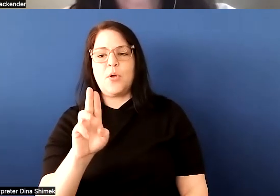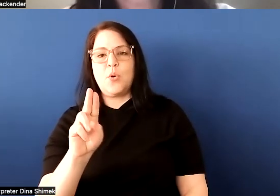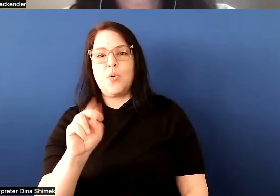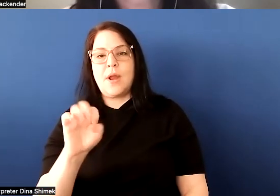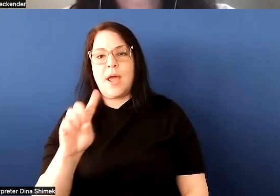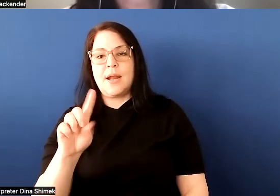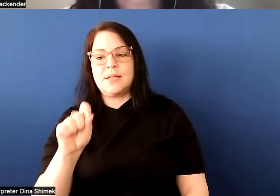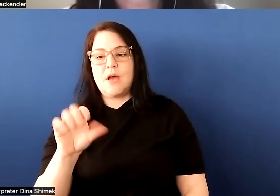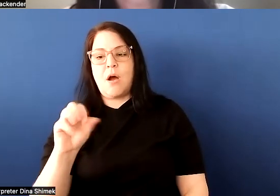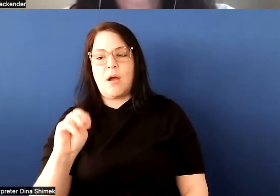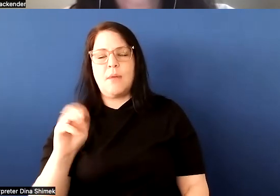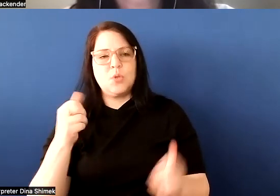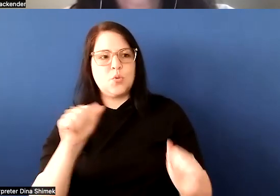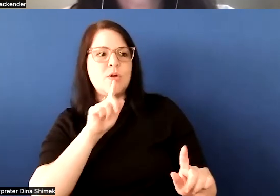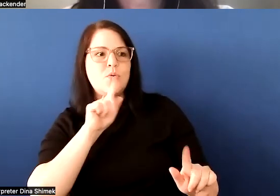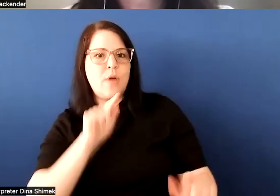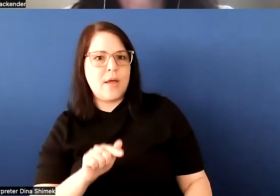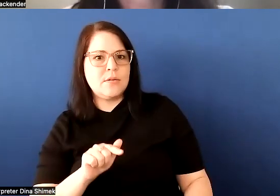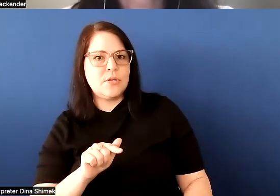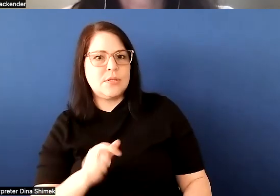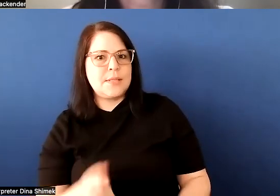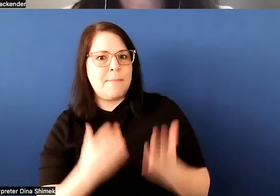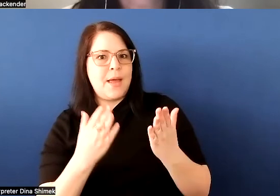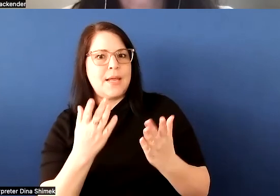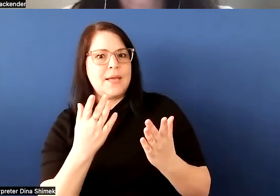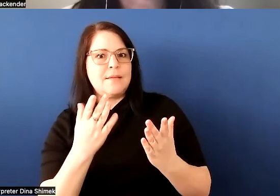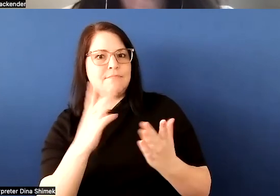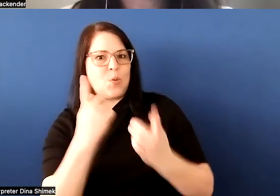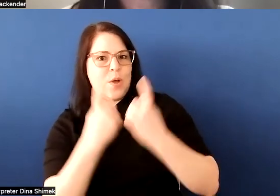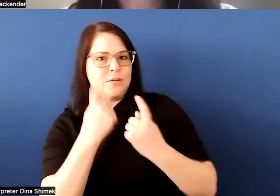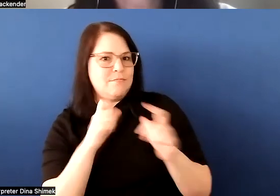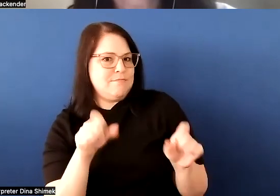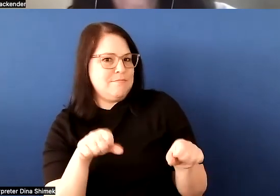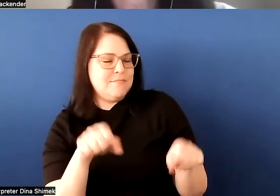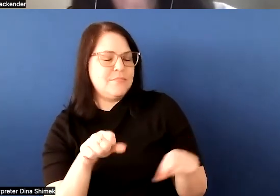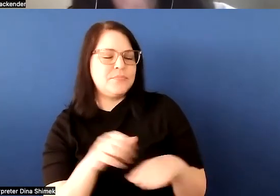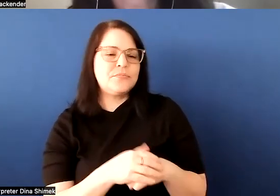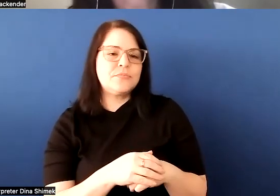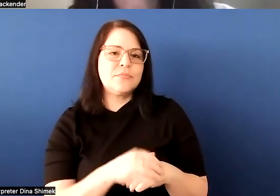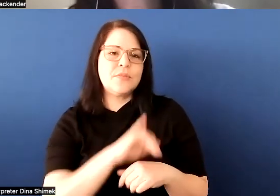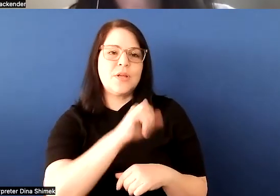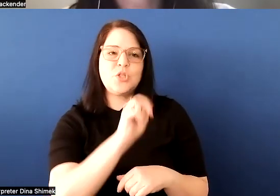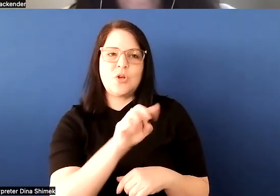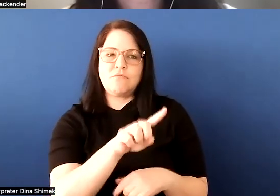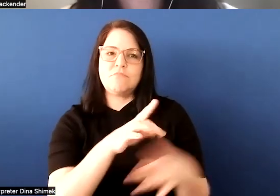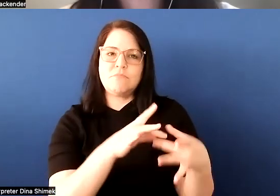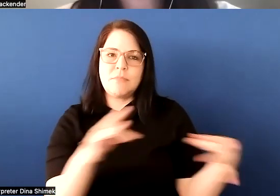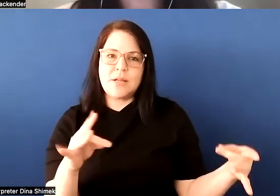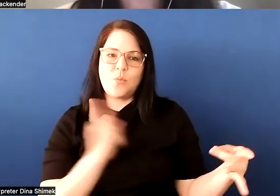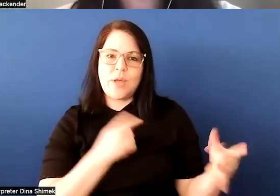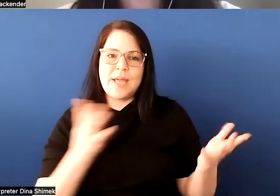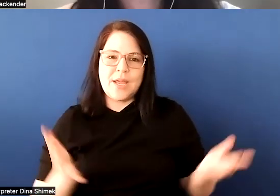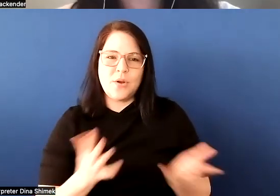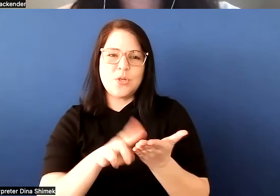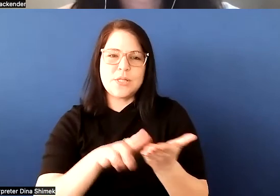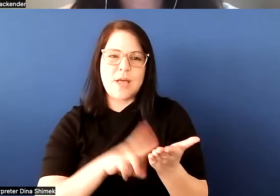info@ableunited.com, and we will try to answer as many of your questions as we can. And as John mentioned, we encourage you to sign